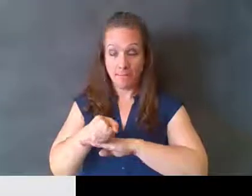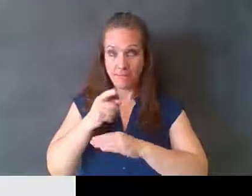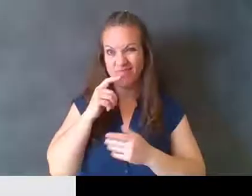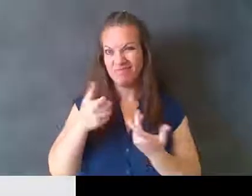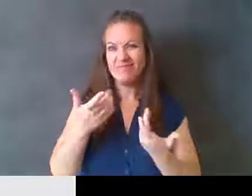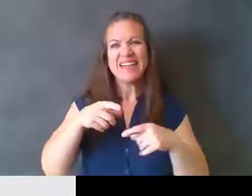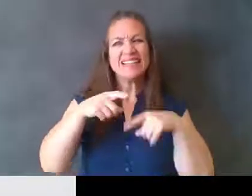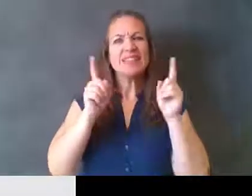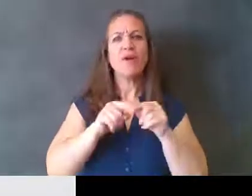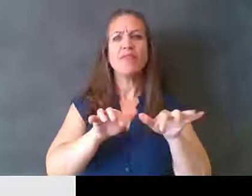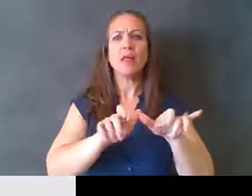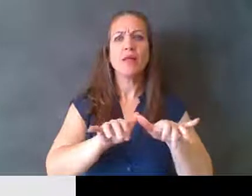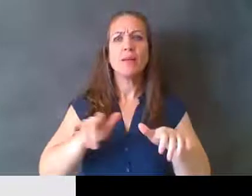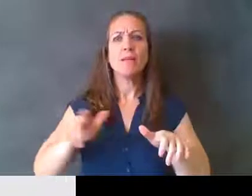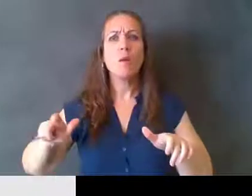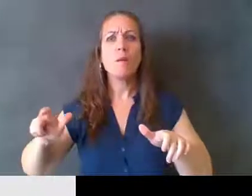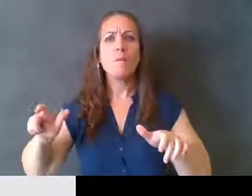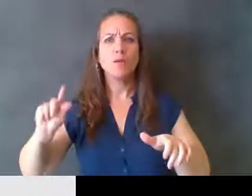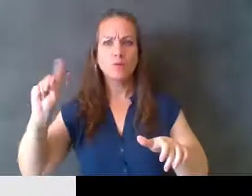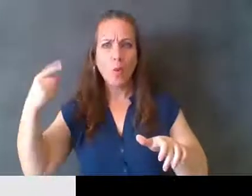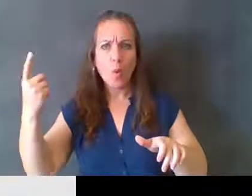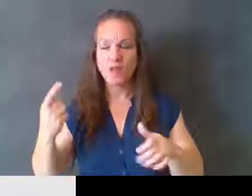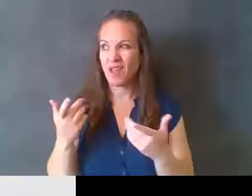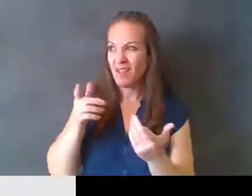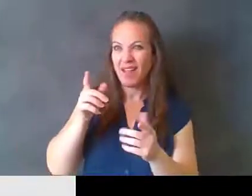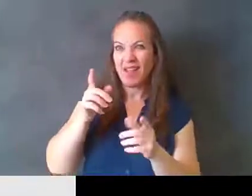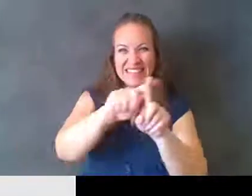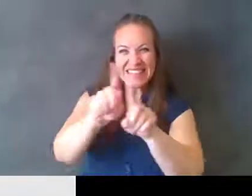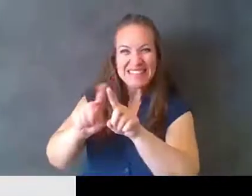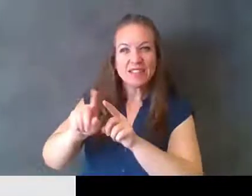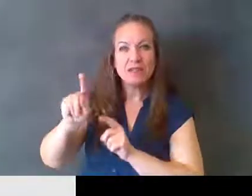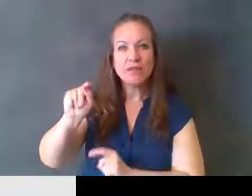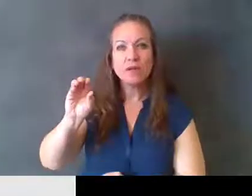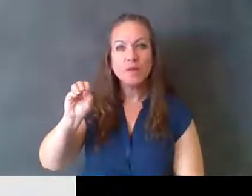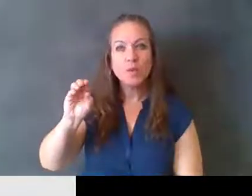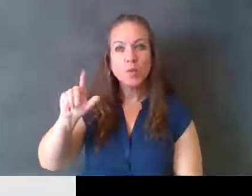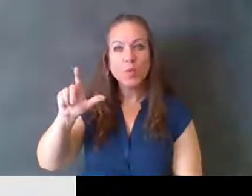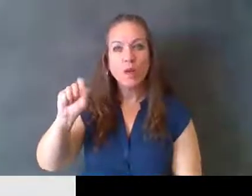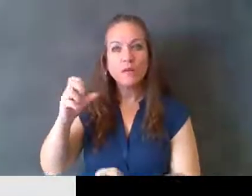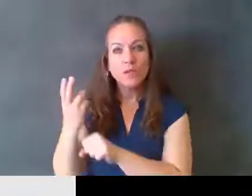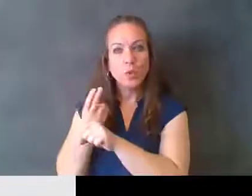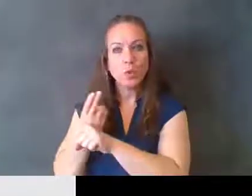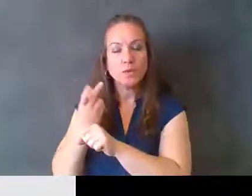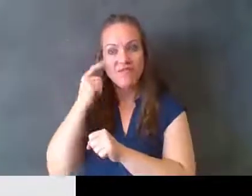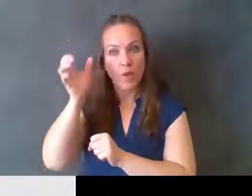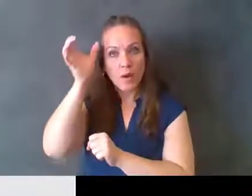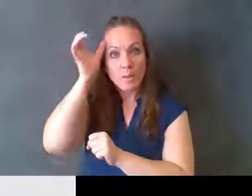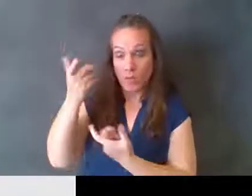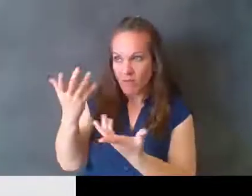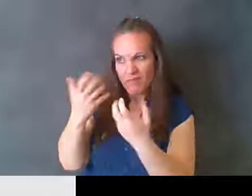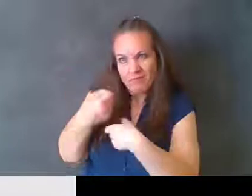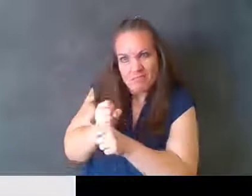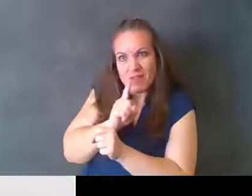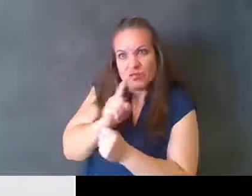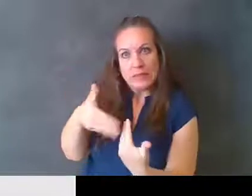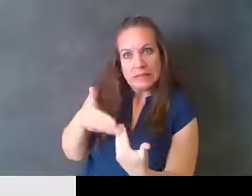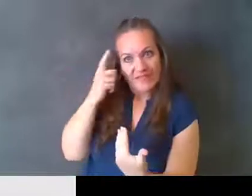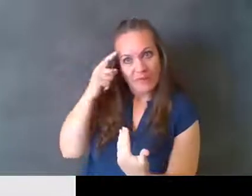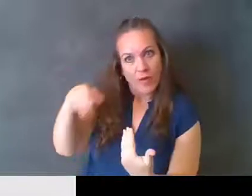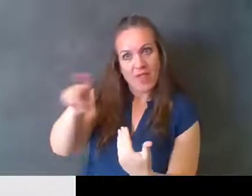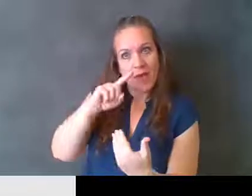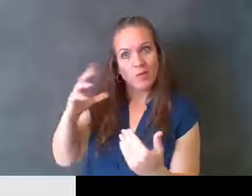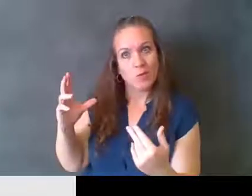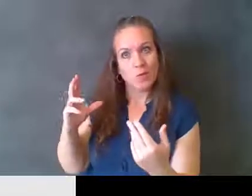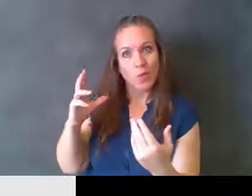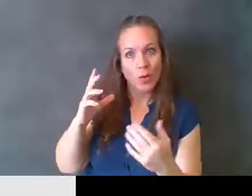keyboard. We want to make it easy for them to navigate through our document as they're reading it. And lastly, we